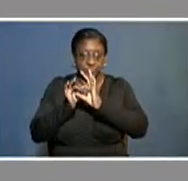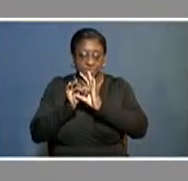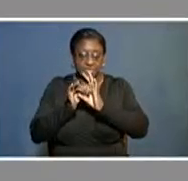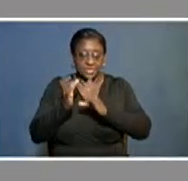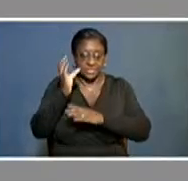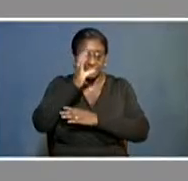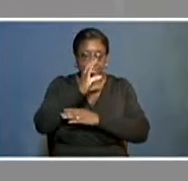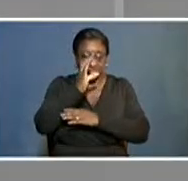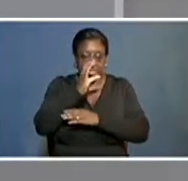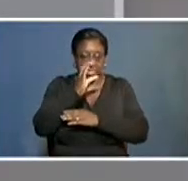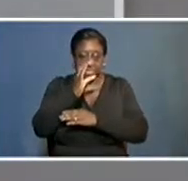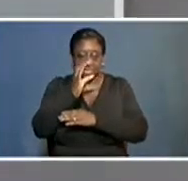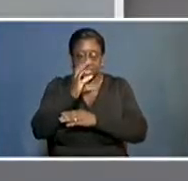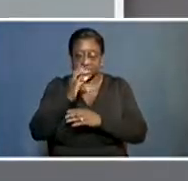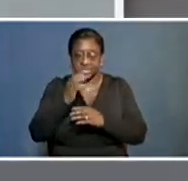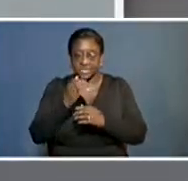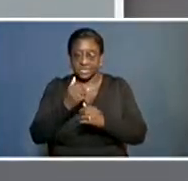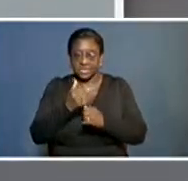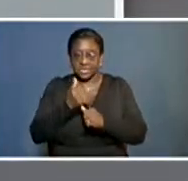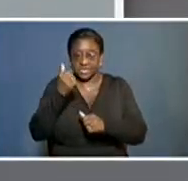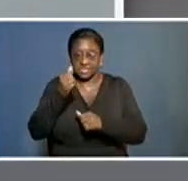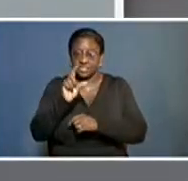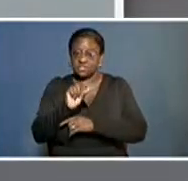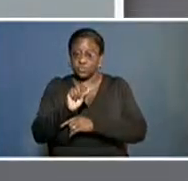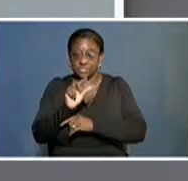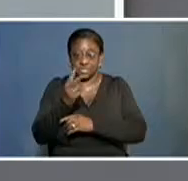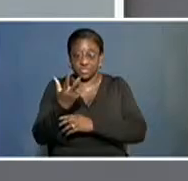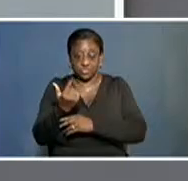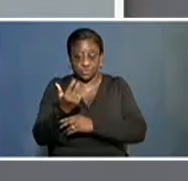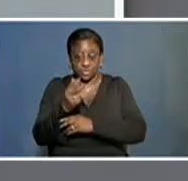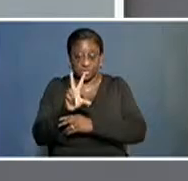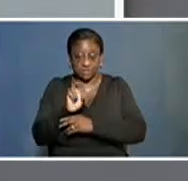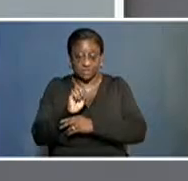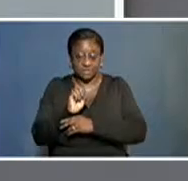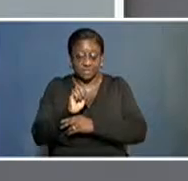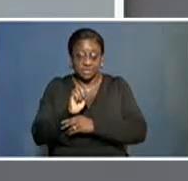to end AIDS by 2030. For the year